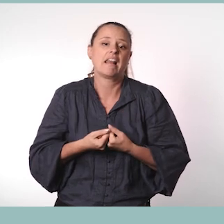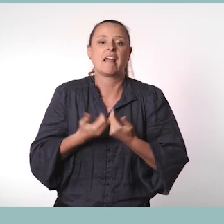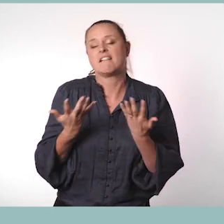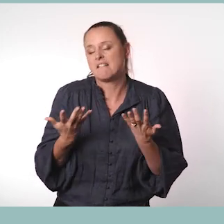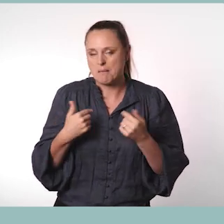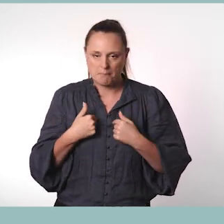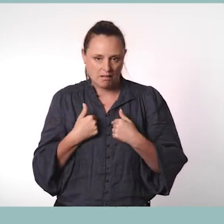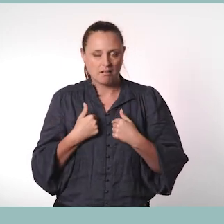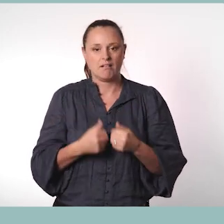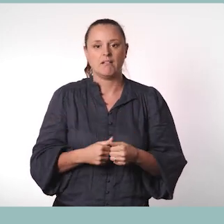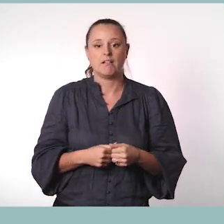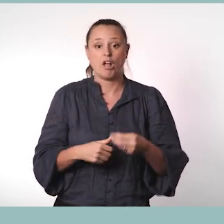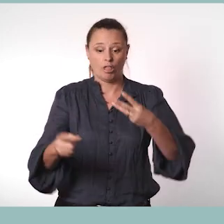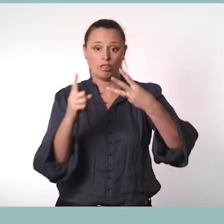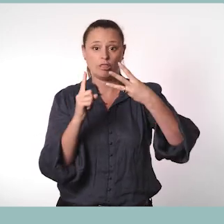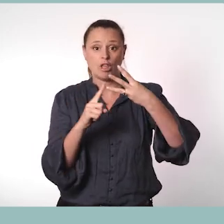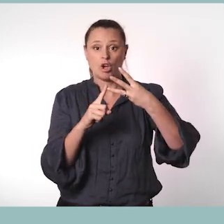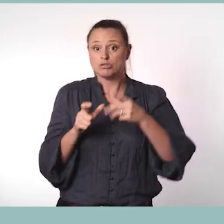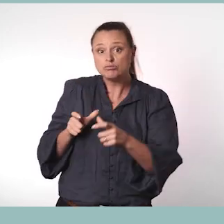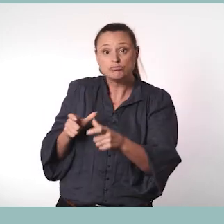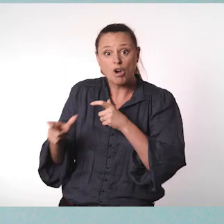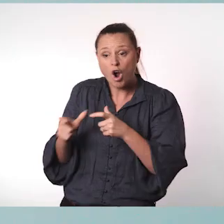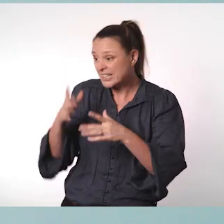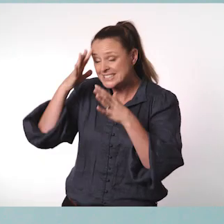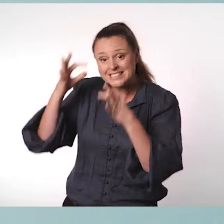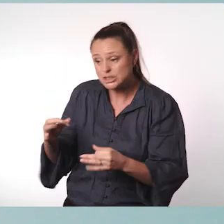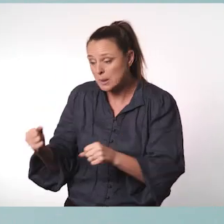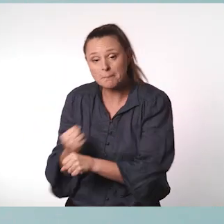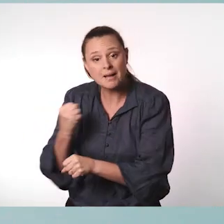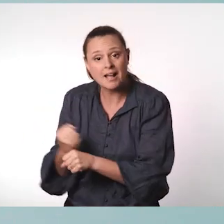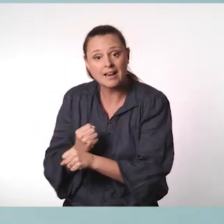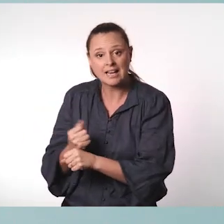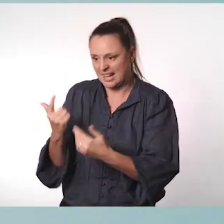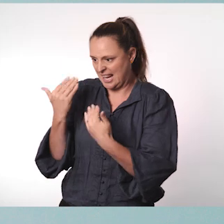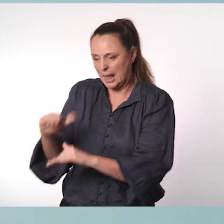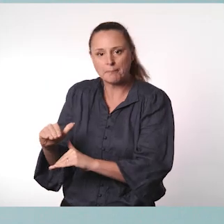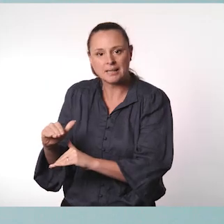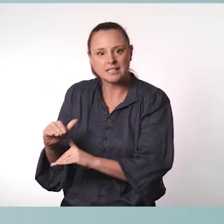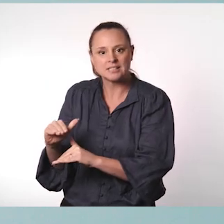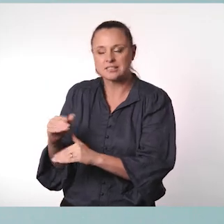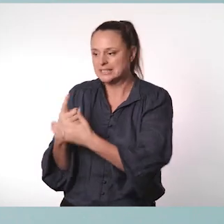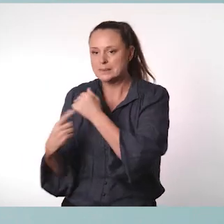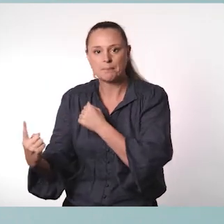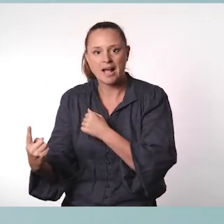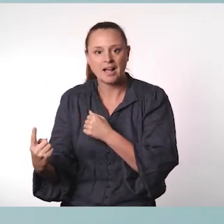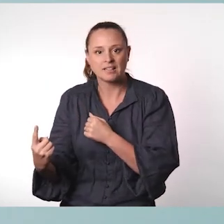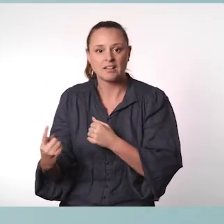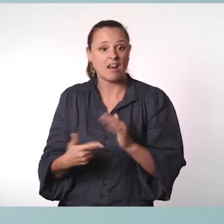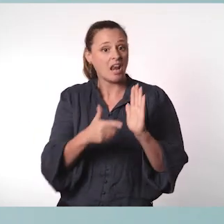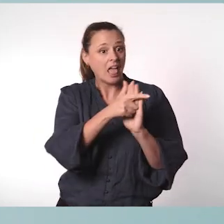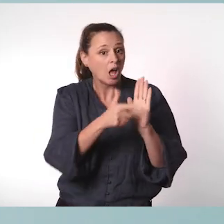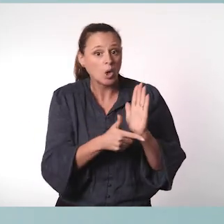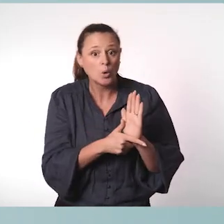Third, controlling decision-making and limiting independence. Many laws and policies take away the rights of people with disabilities to make their